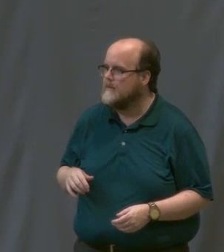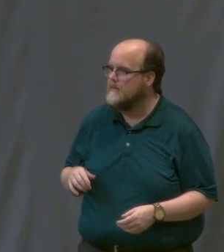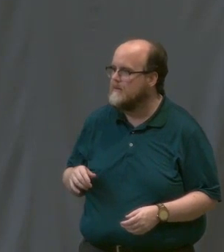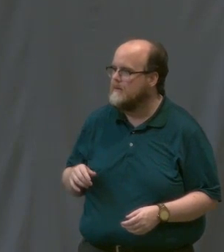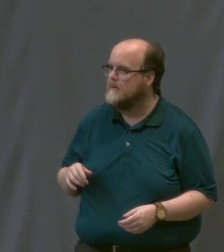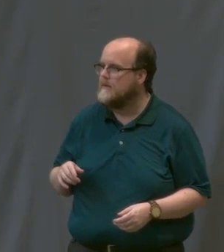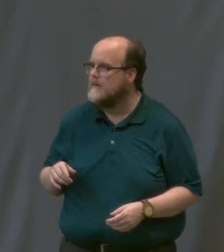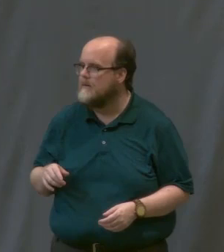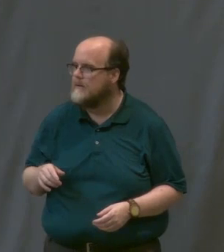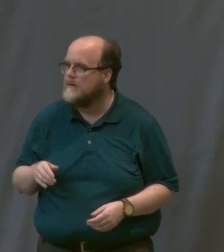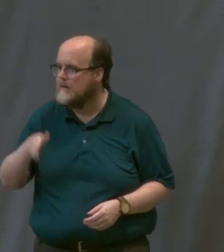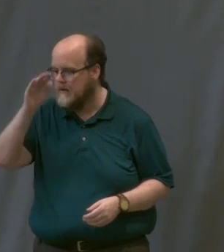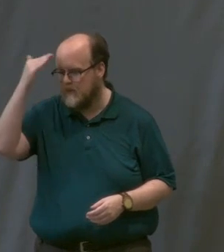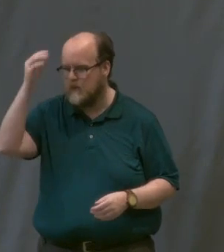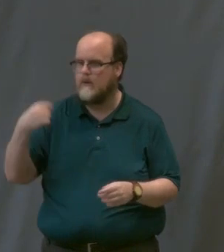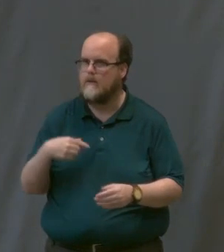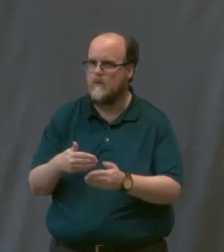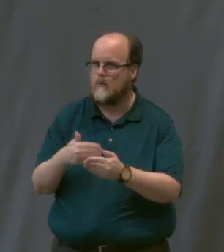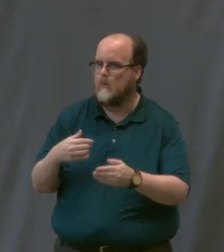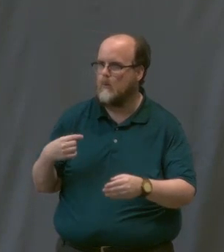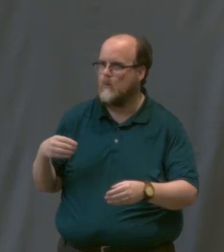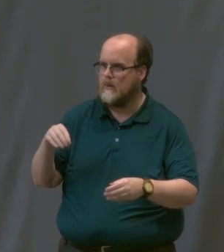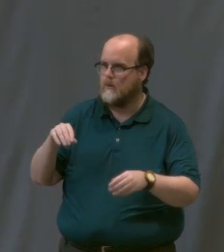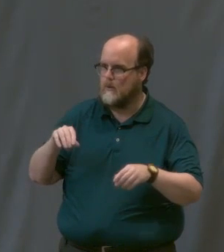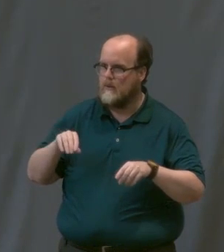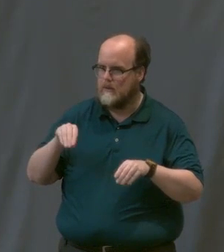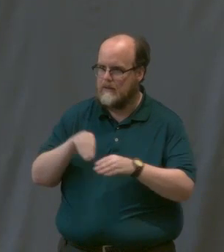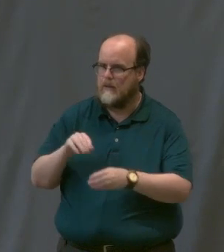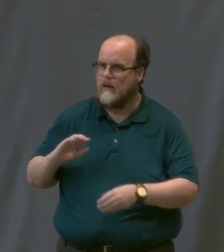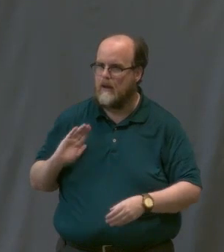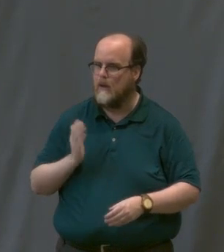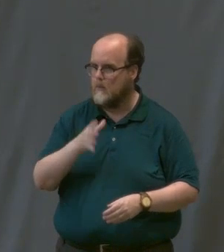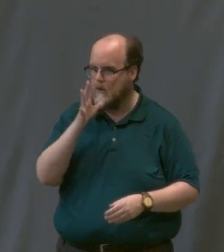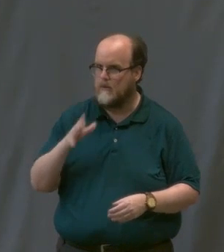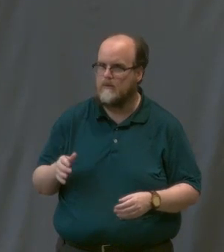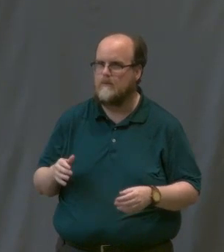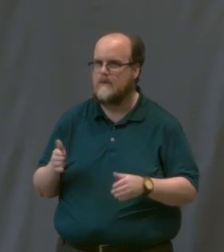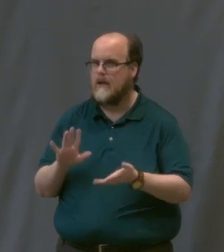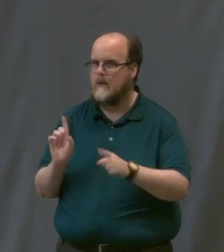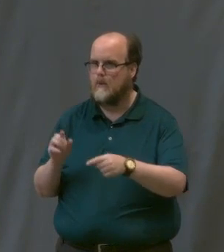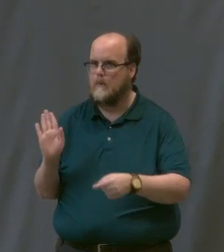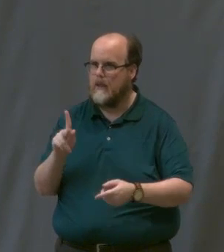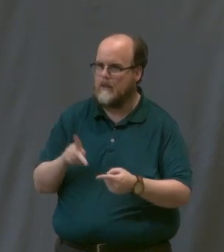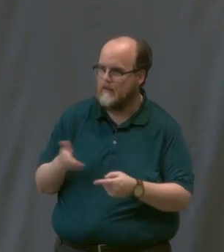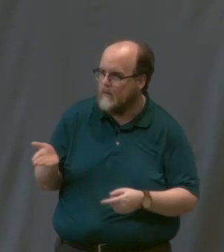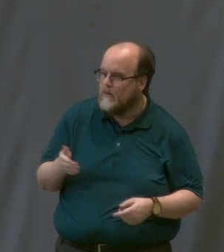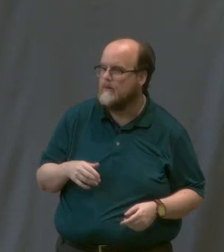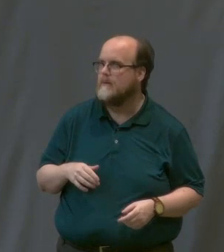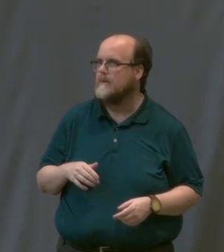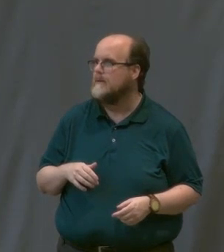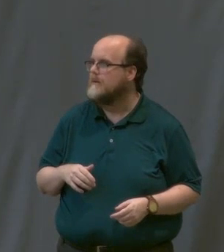said, He knew us before we were getting out of the womb. So when we die, we go back there.